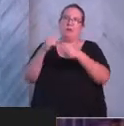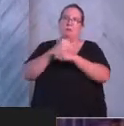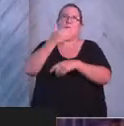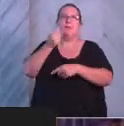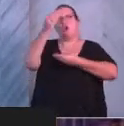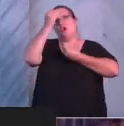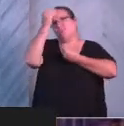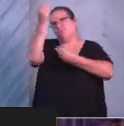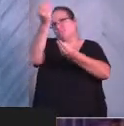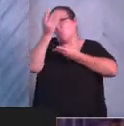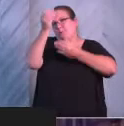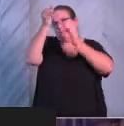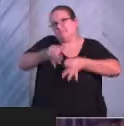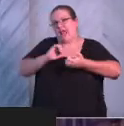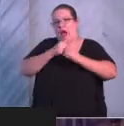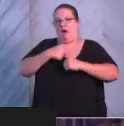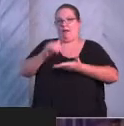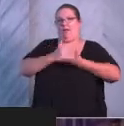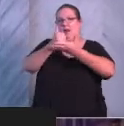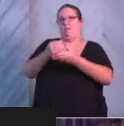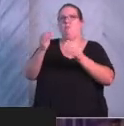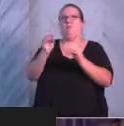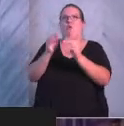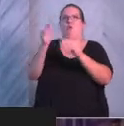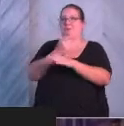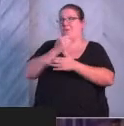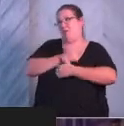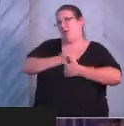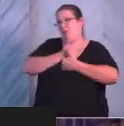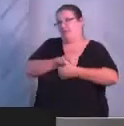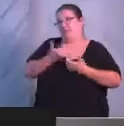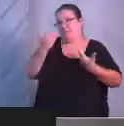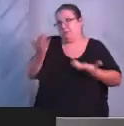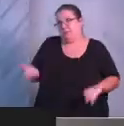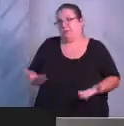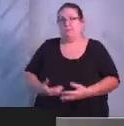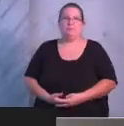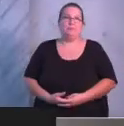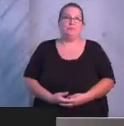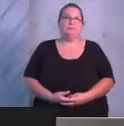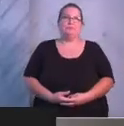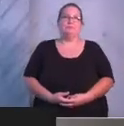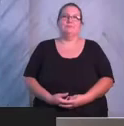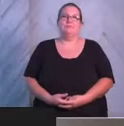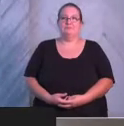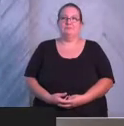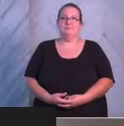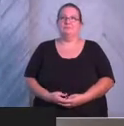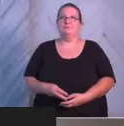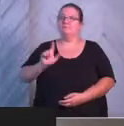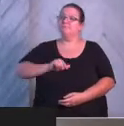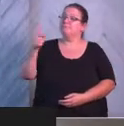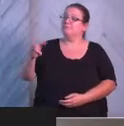I can be useful. I apologize for that. Thank you. Waji, to you,